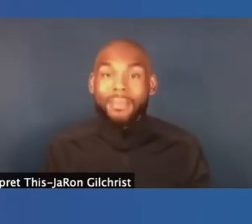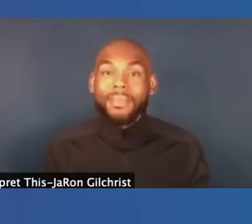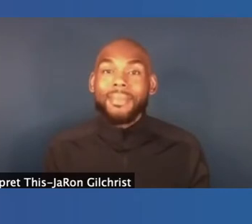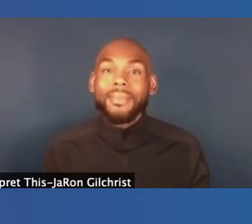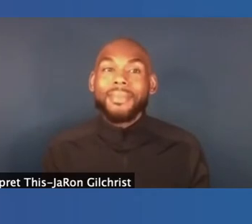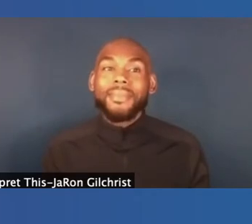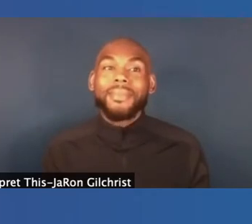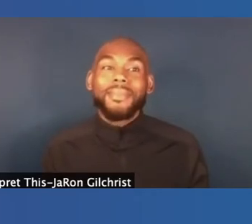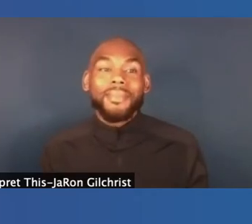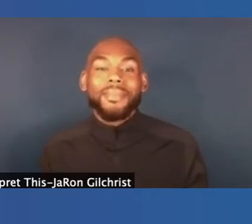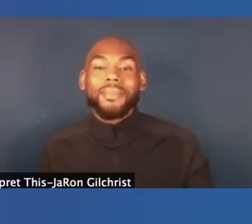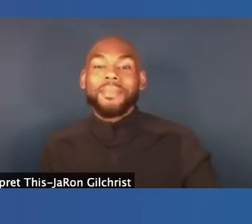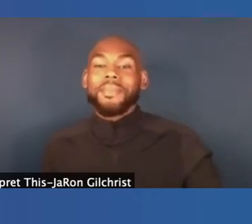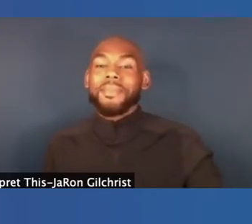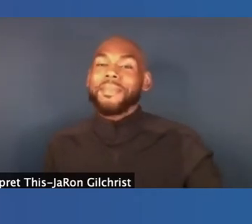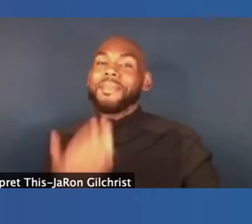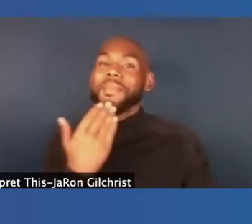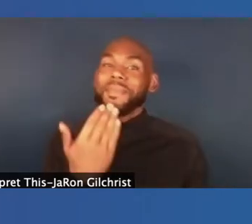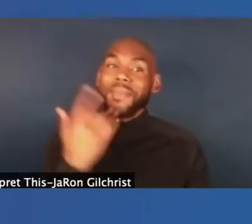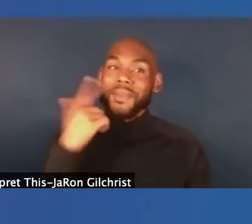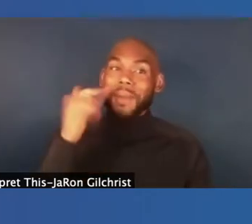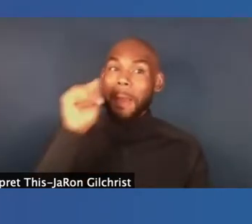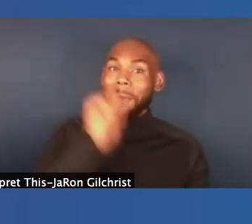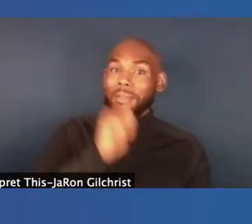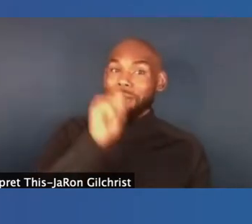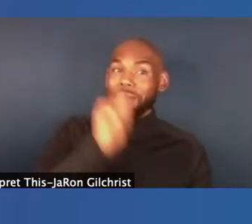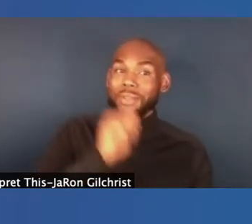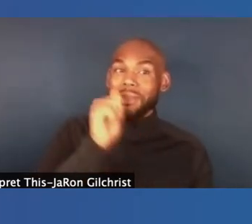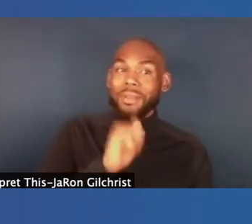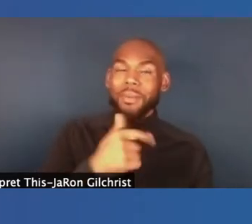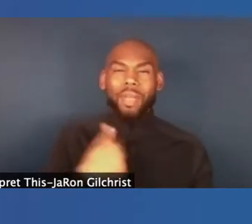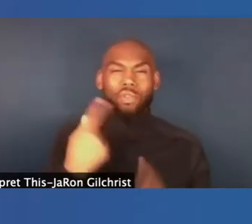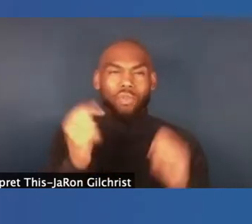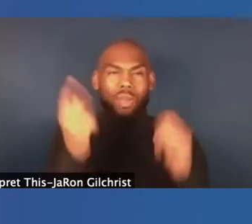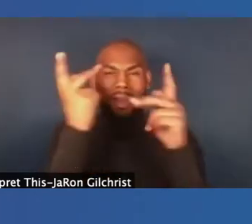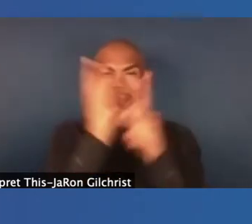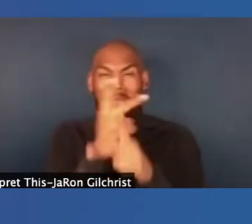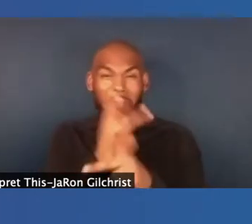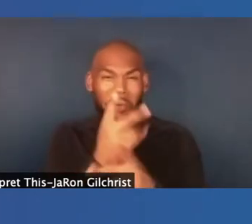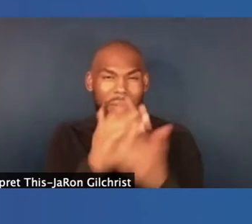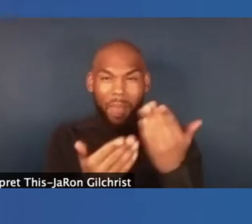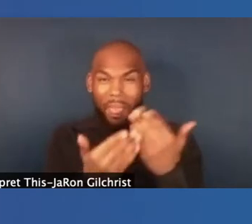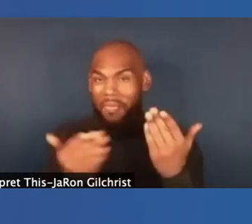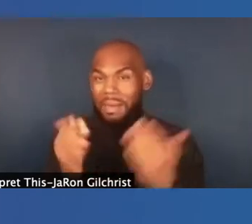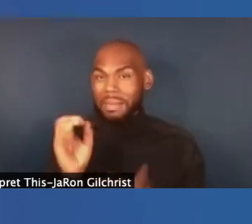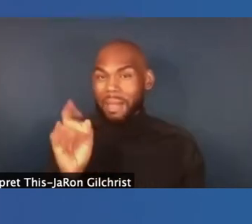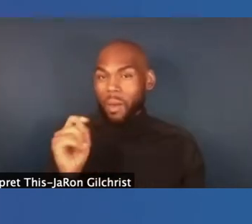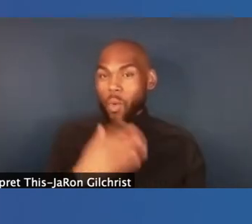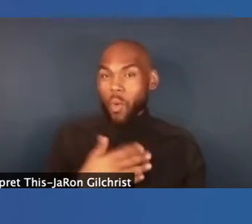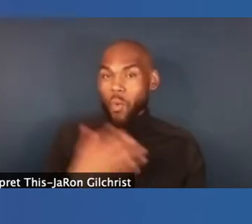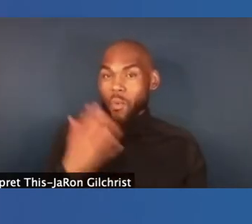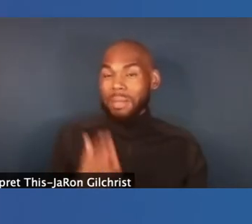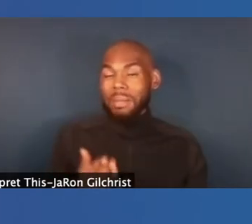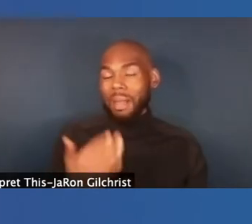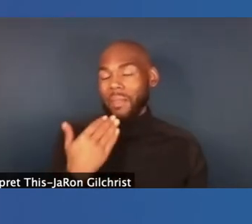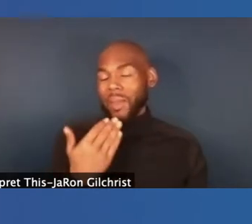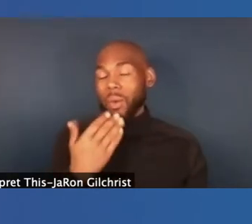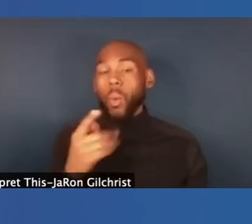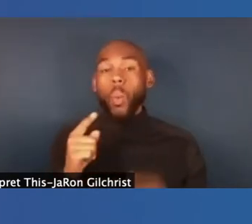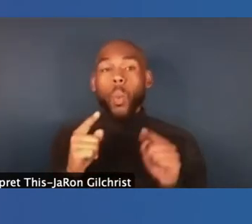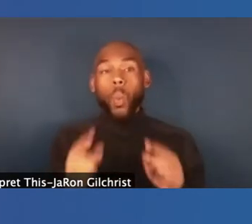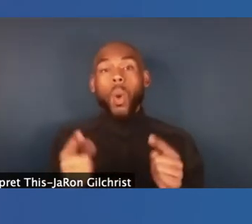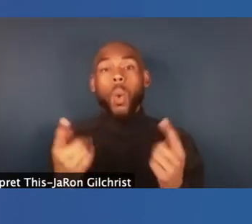Thank you everyone for your patience. We are just figuring some things out on our side. Thank you so much. While we're waiting though, I